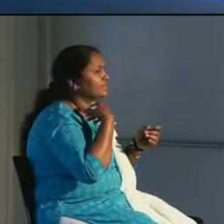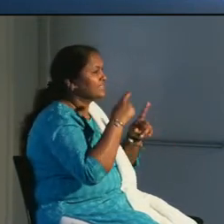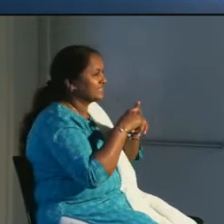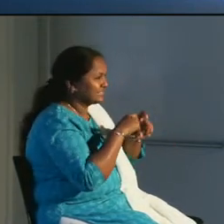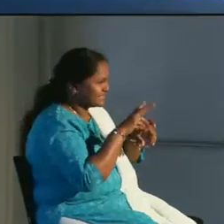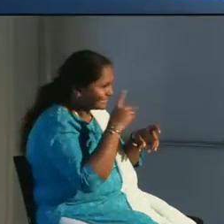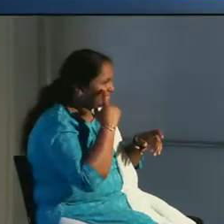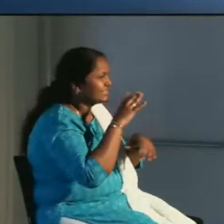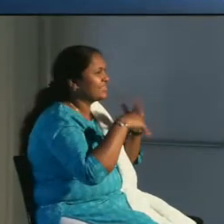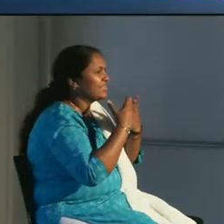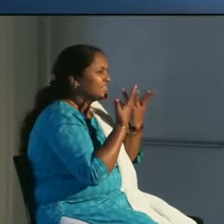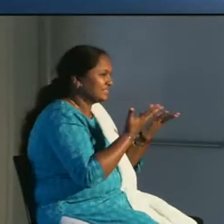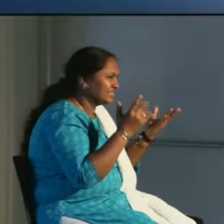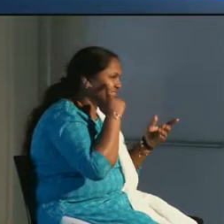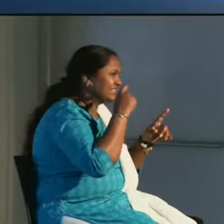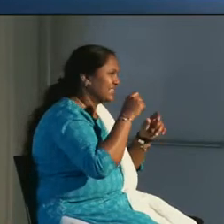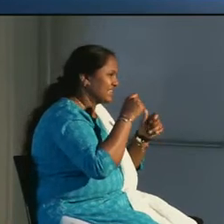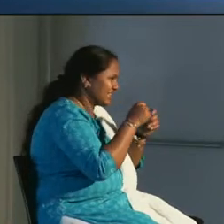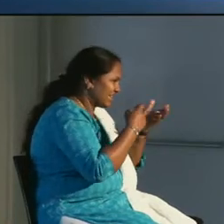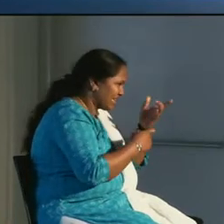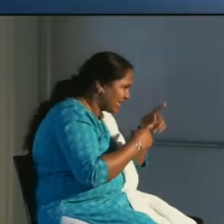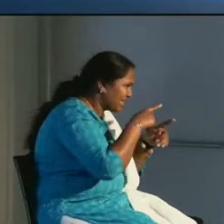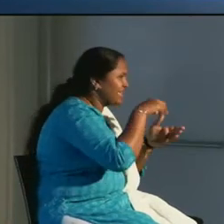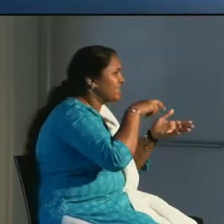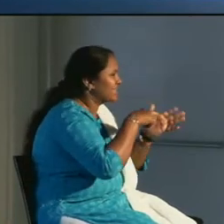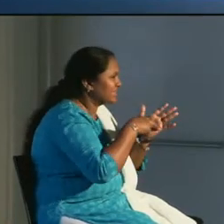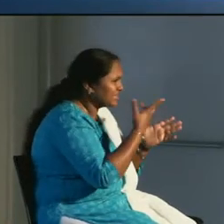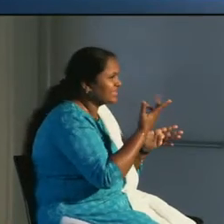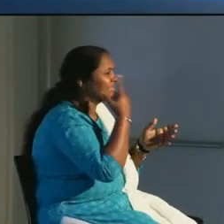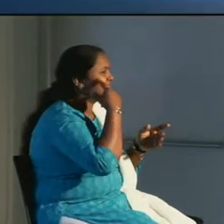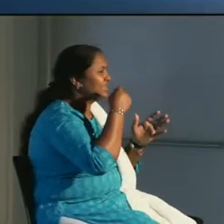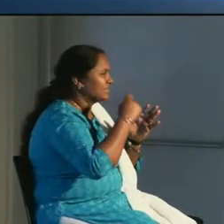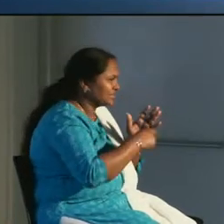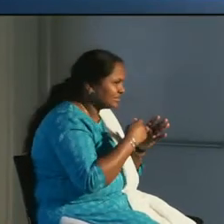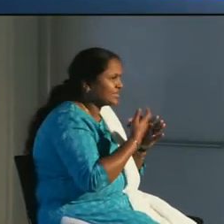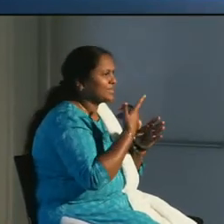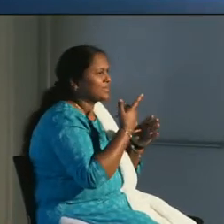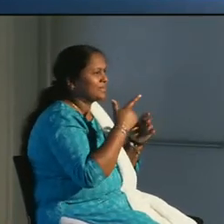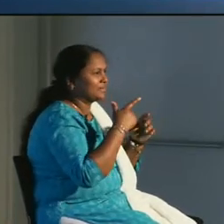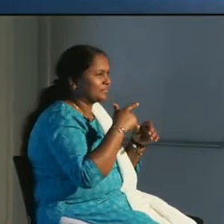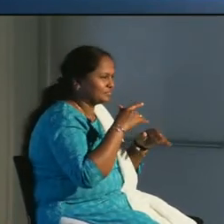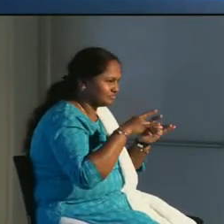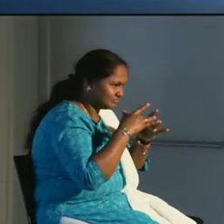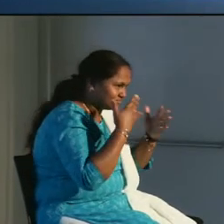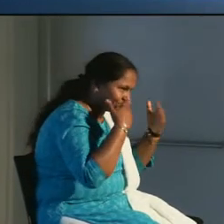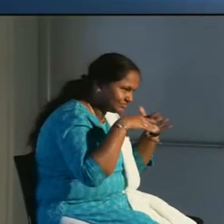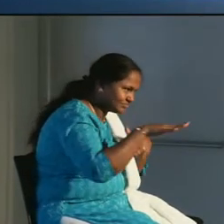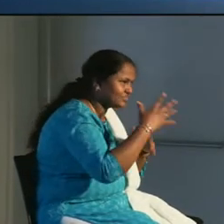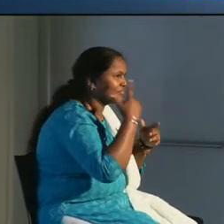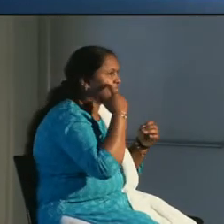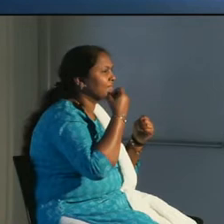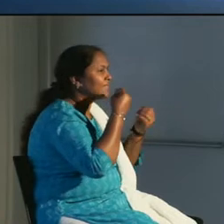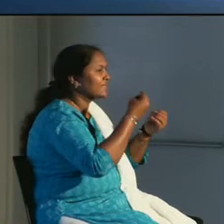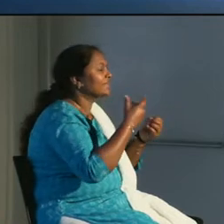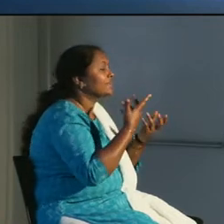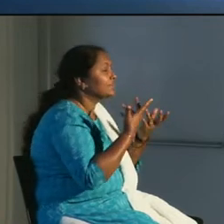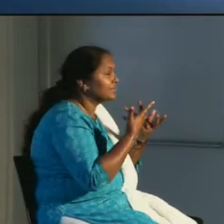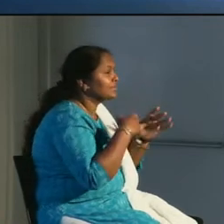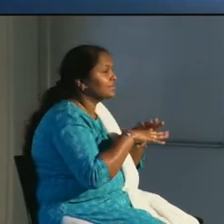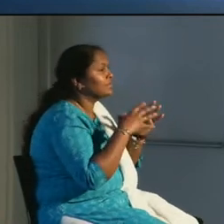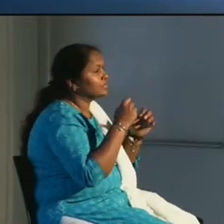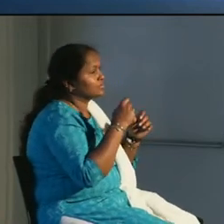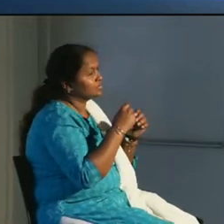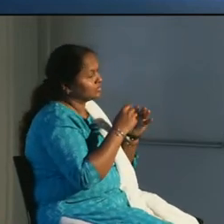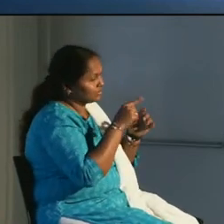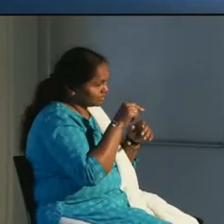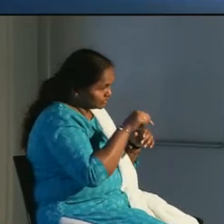these, we're thinking of art and what can it mean and who's the public and what is the viewer and what does it designate, but there's also